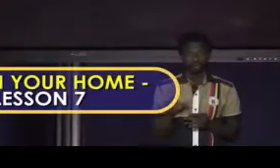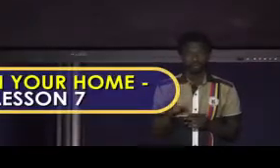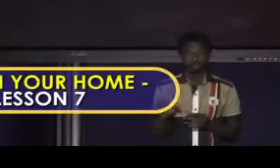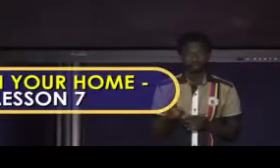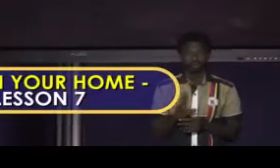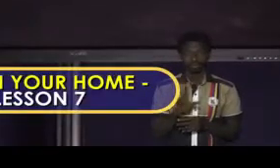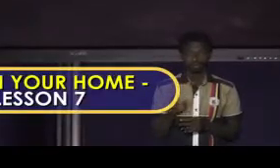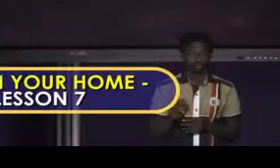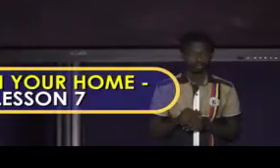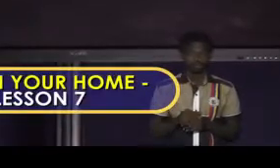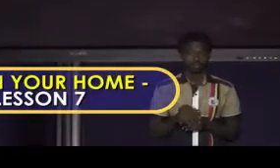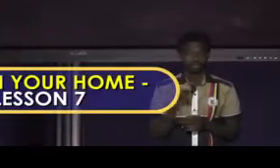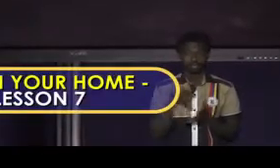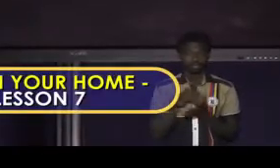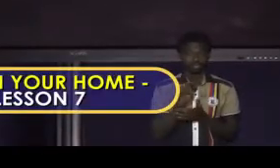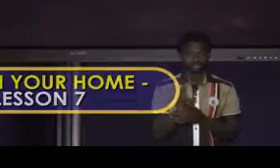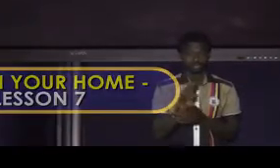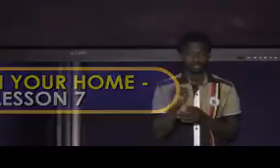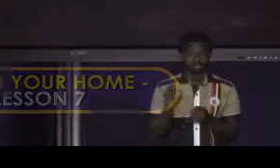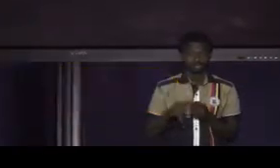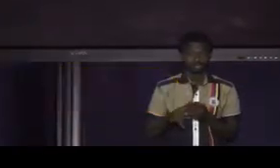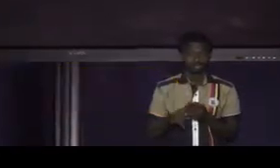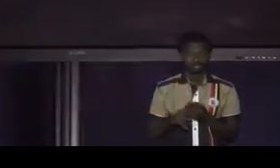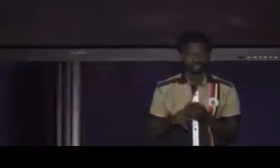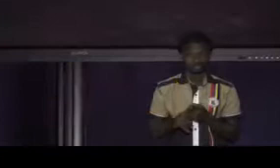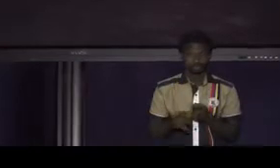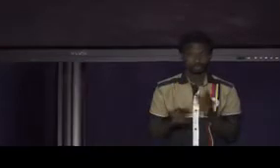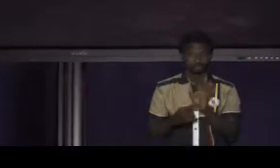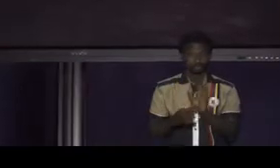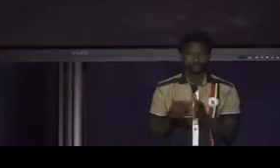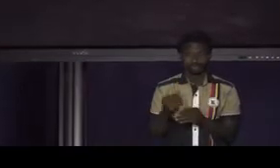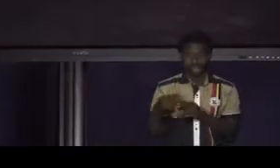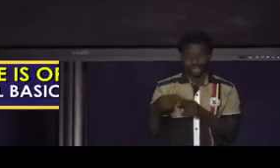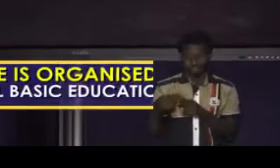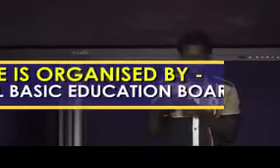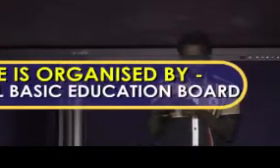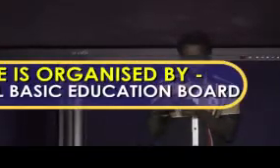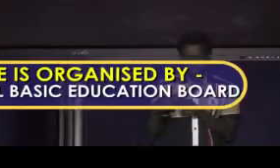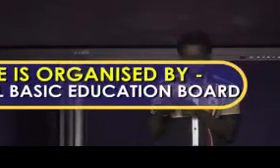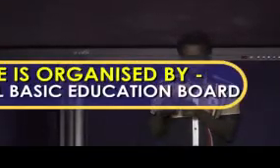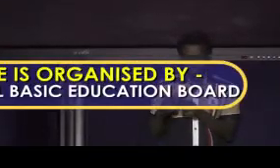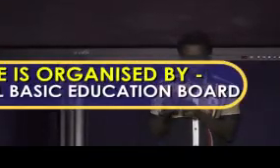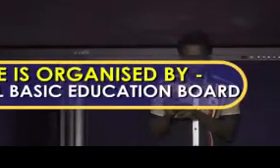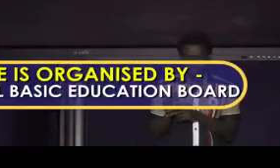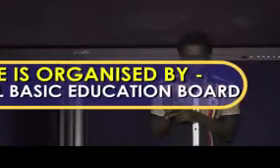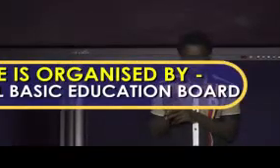used. A comma is used to indicate a brief pause.